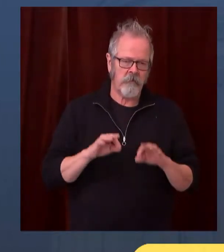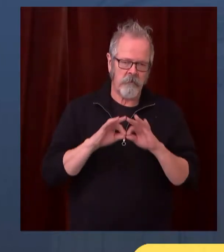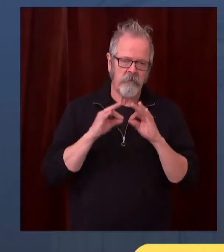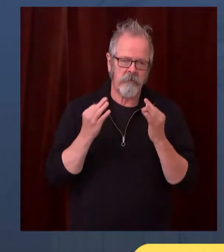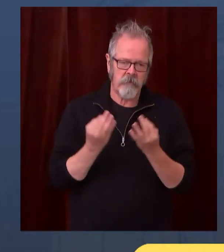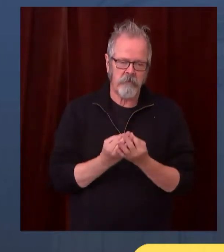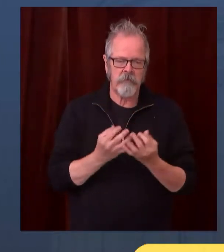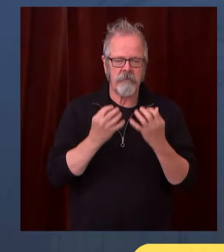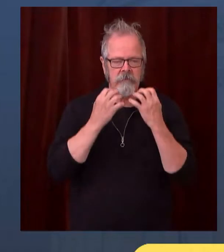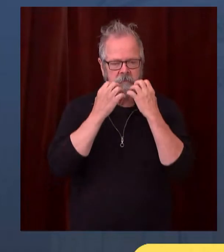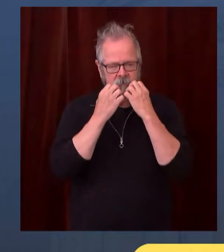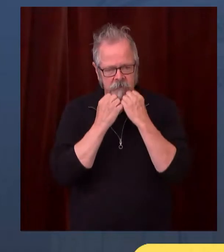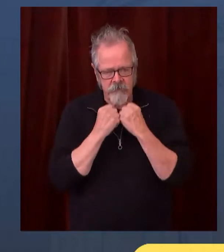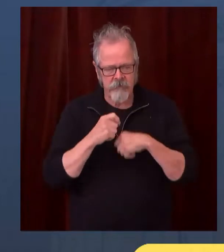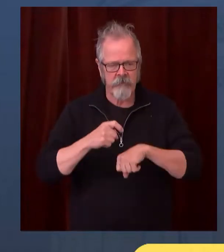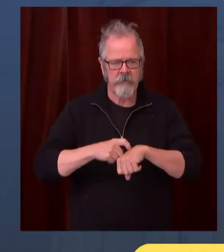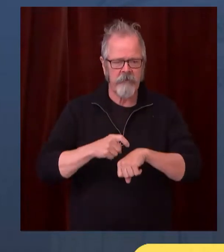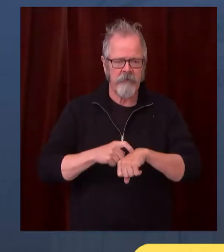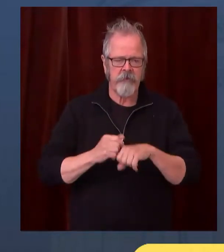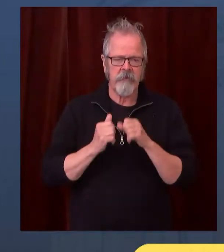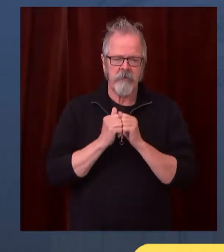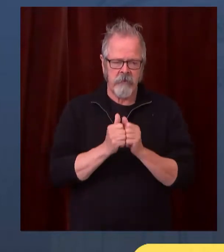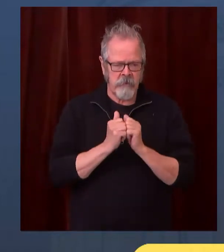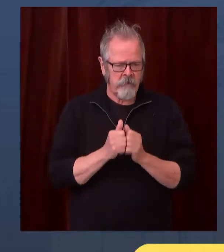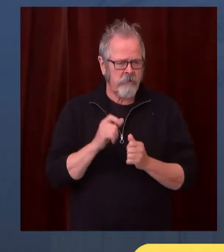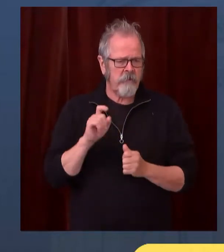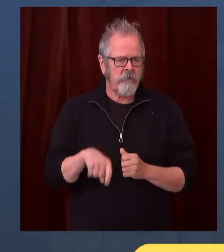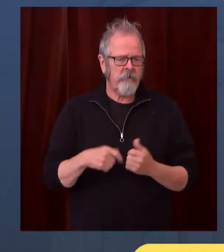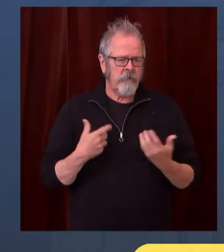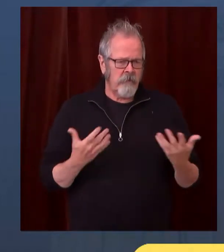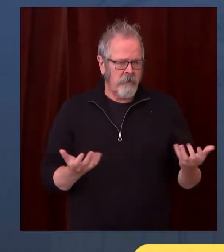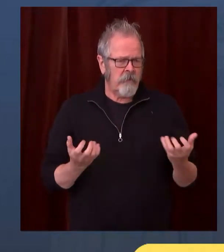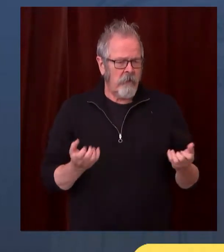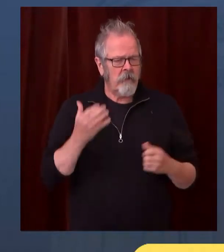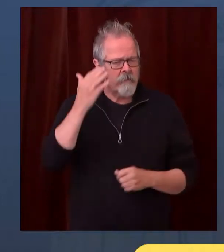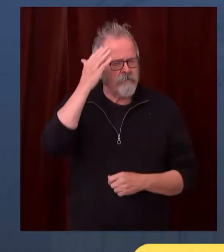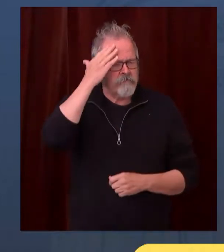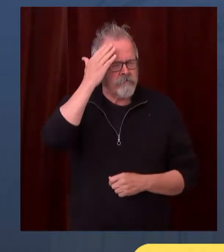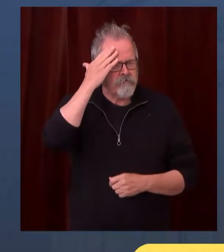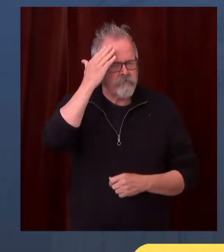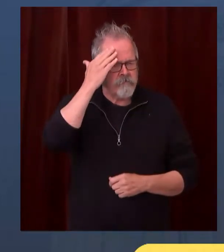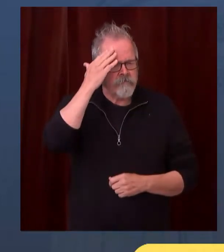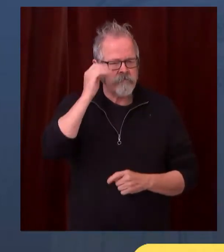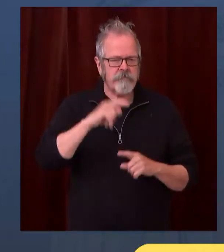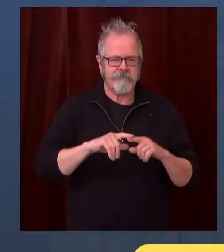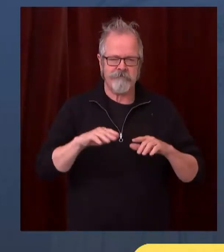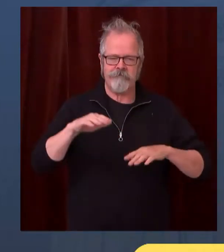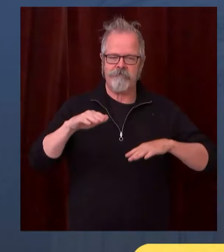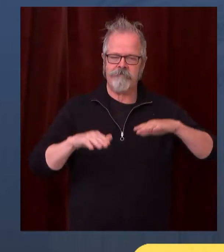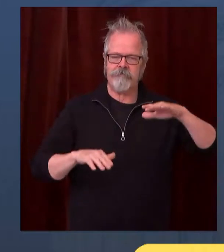as Governor Inslee said, will mirror the governor's Safe Start plan. But I want to be clear that there are